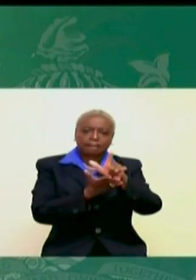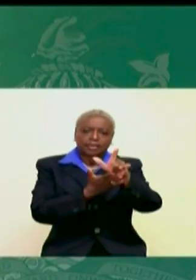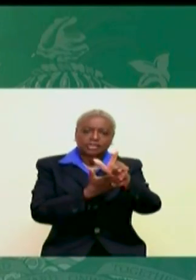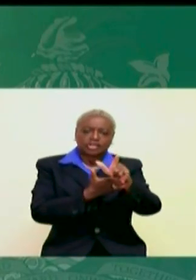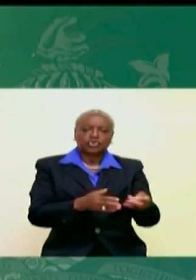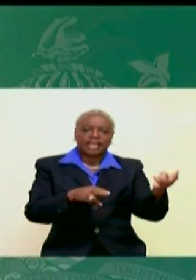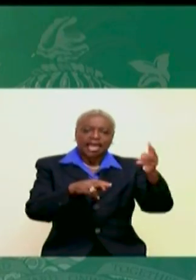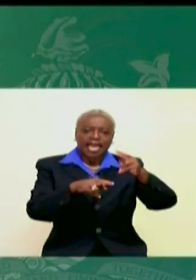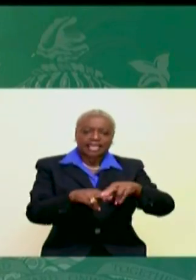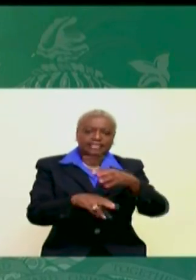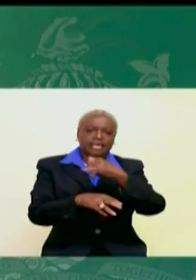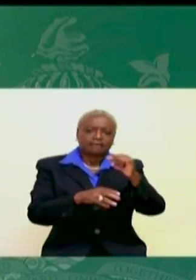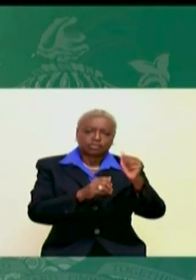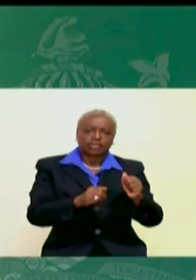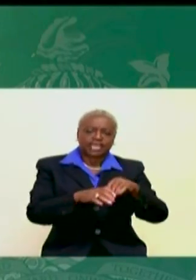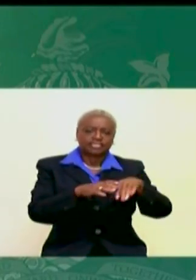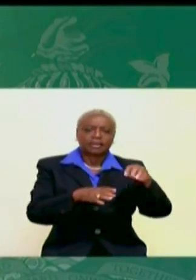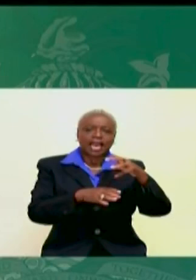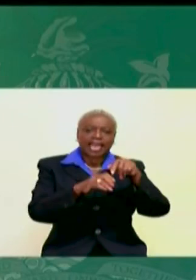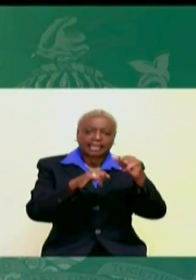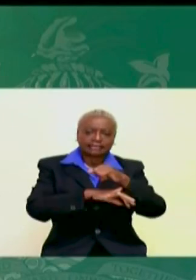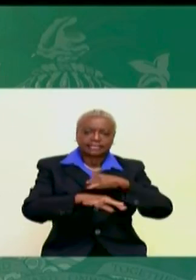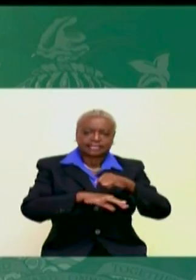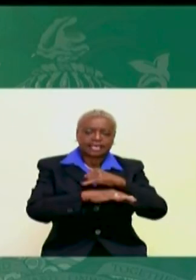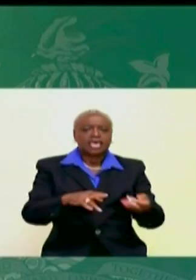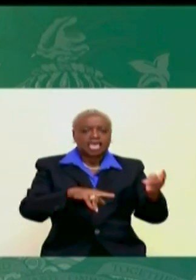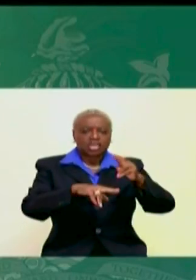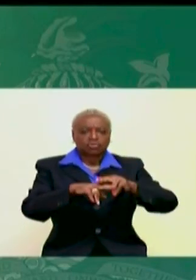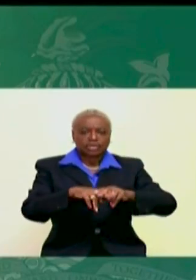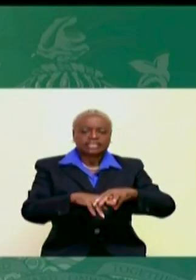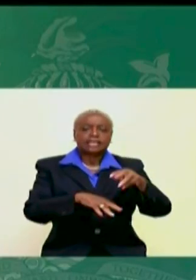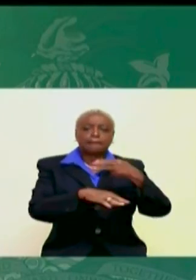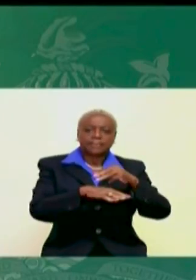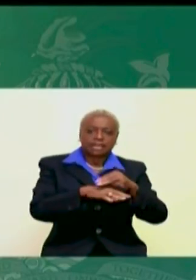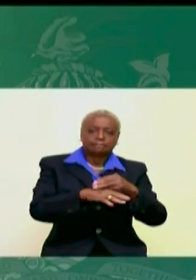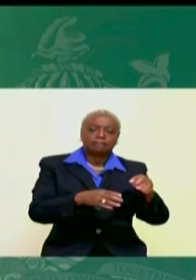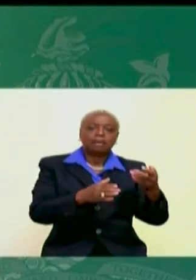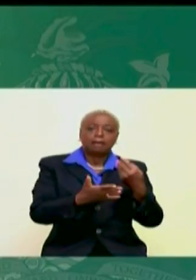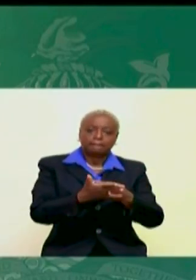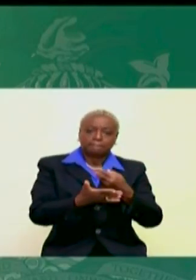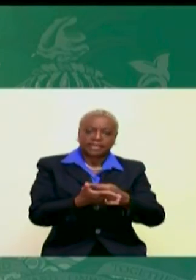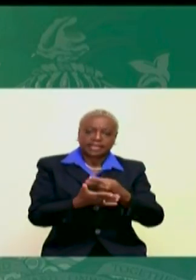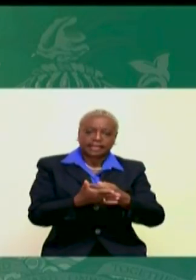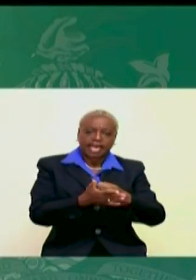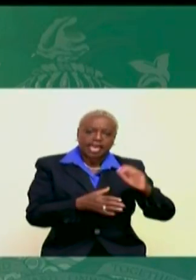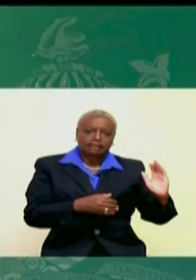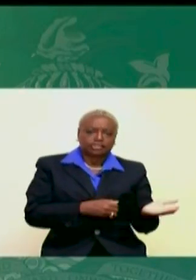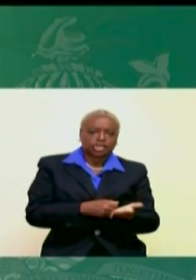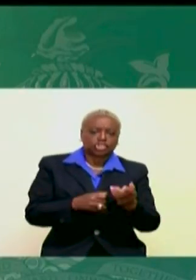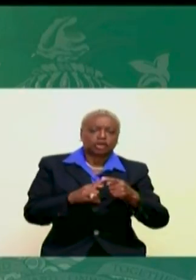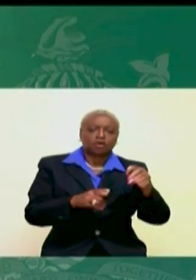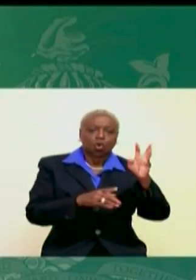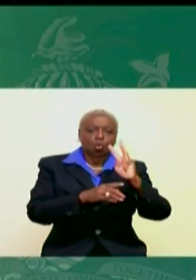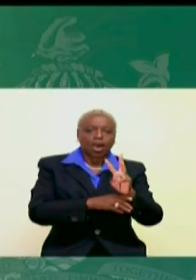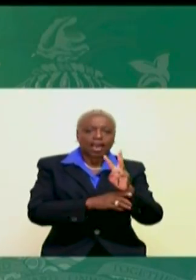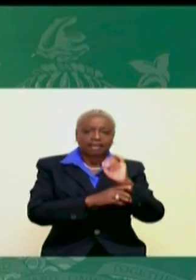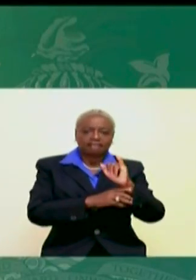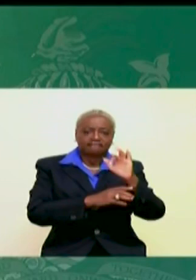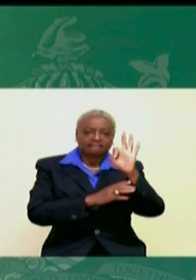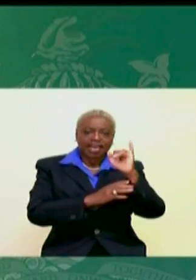our major islands, increased minimum wage, introduction of Wi-Fi in the